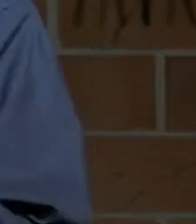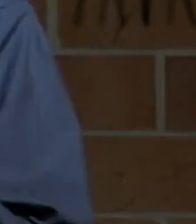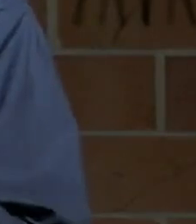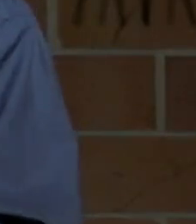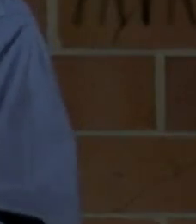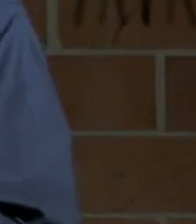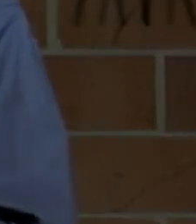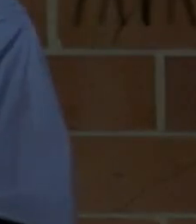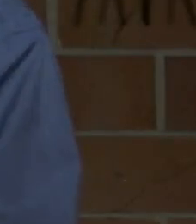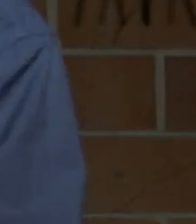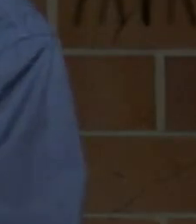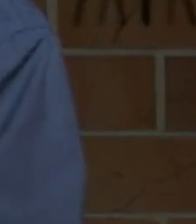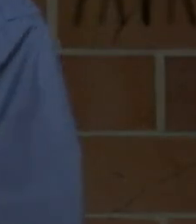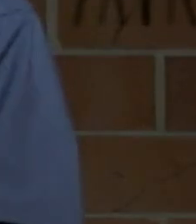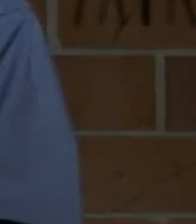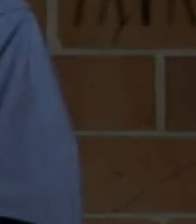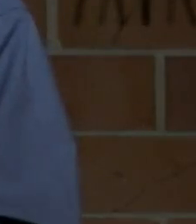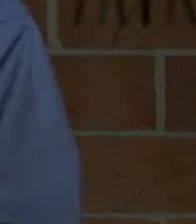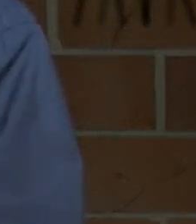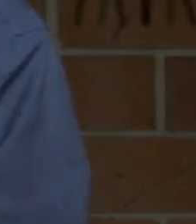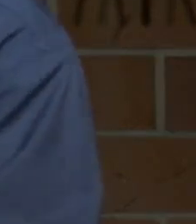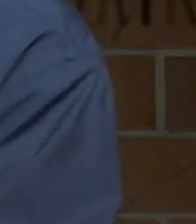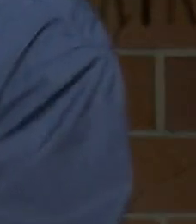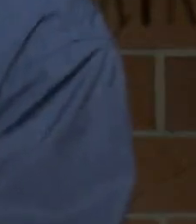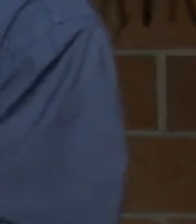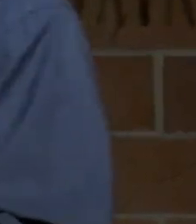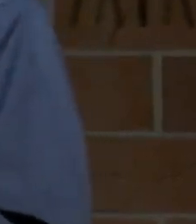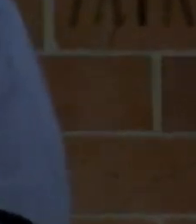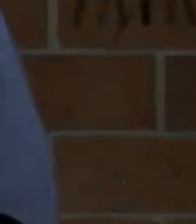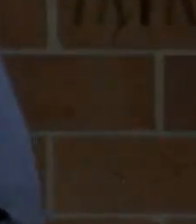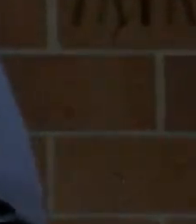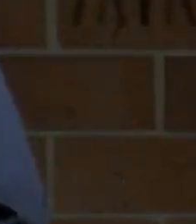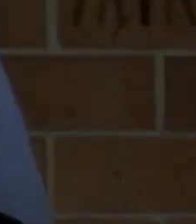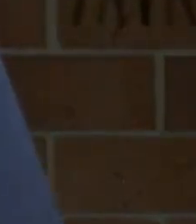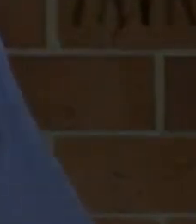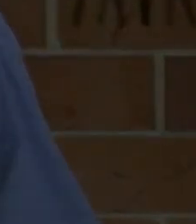Thank you for allowing me to stay in my cozy podium here rather than over there.